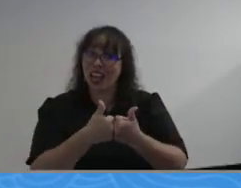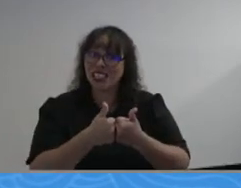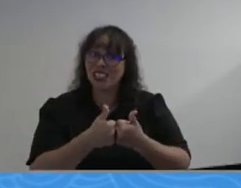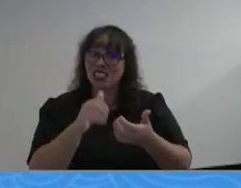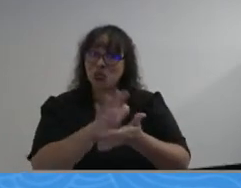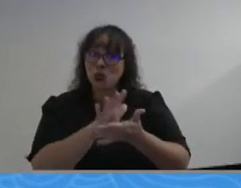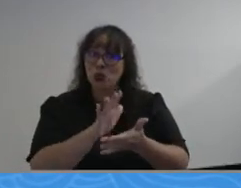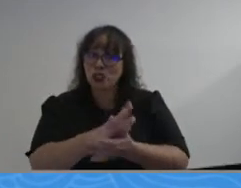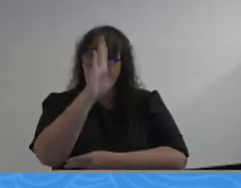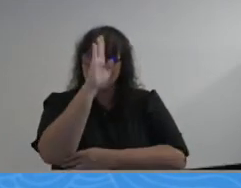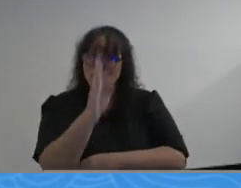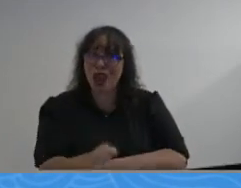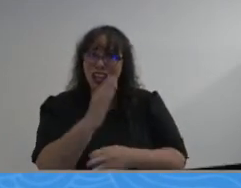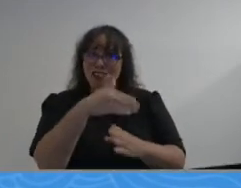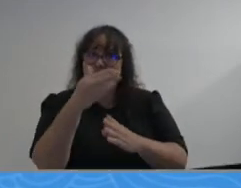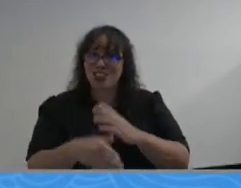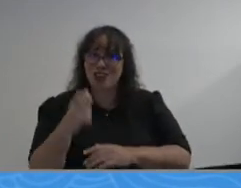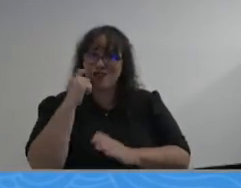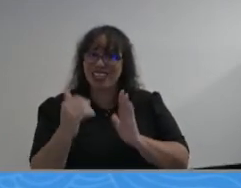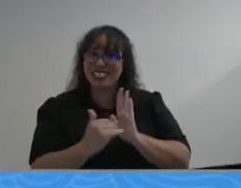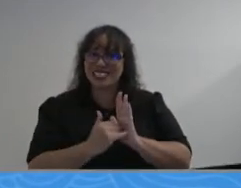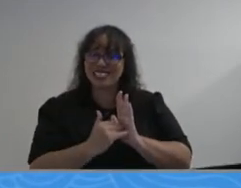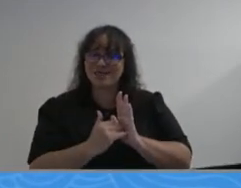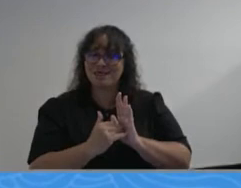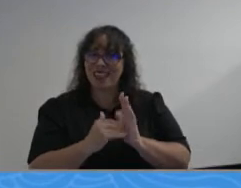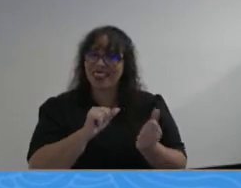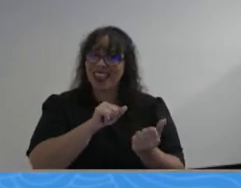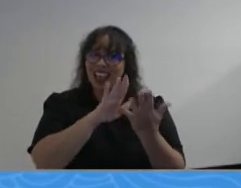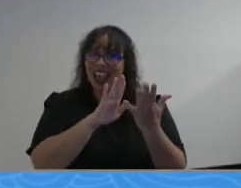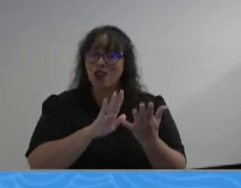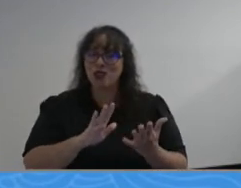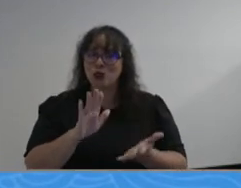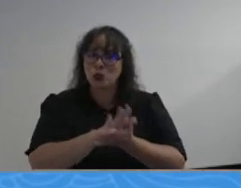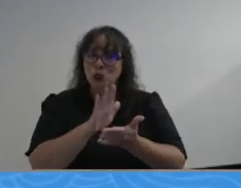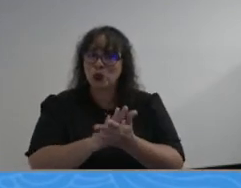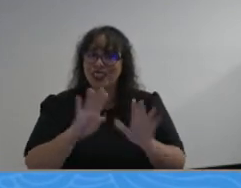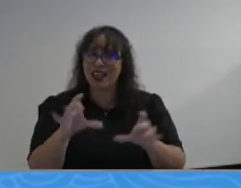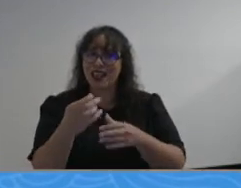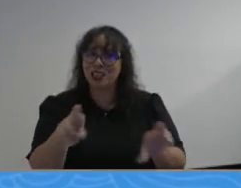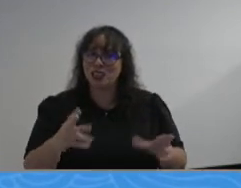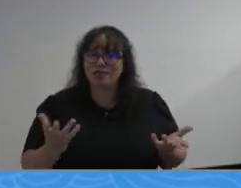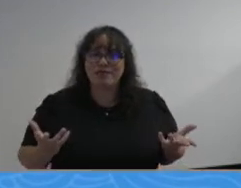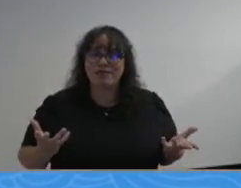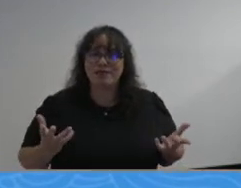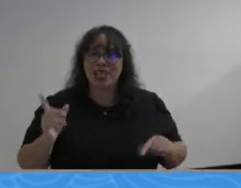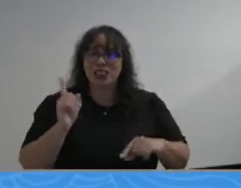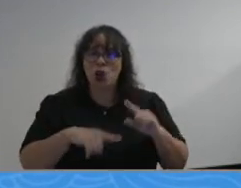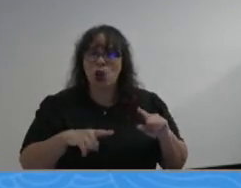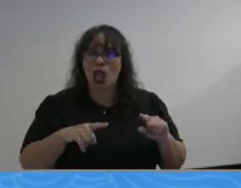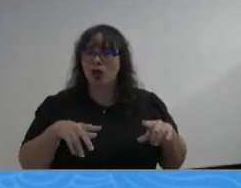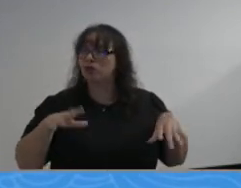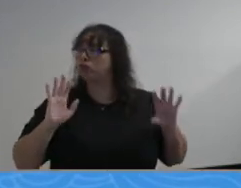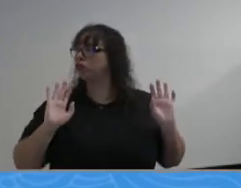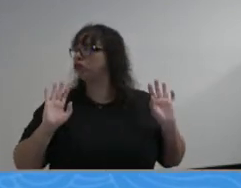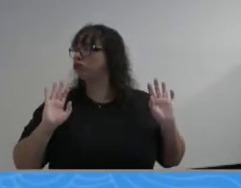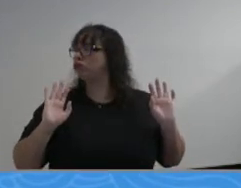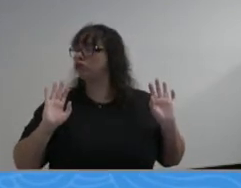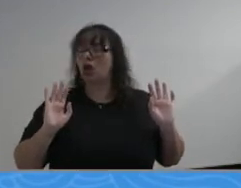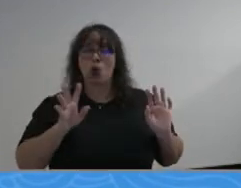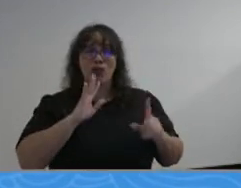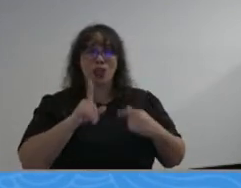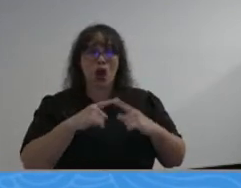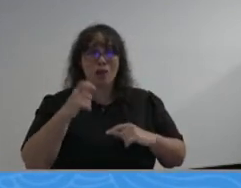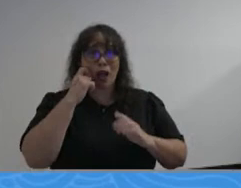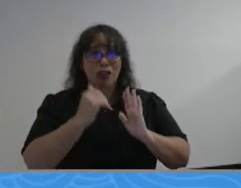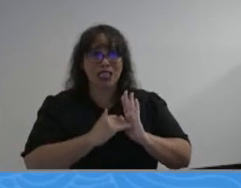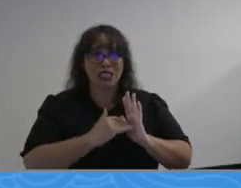in schools are a direct result of racism that they encounter in schools and classrooms. So you can't tap out once we start talking race. And there's some folks who